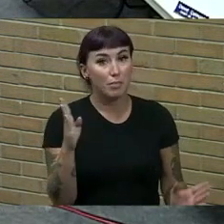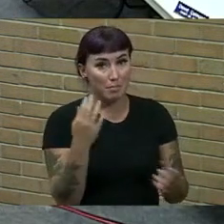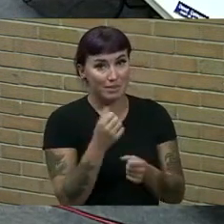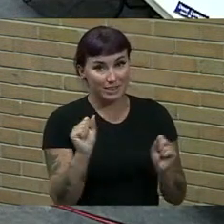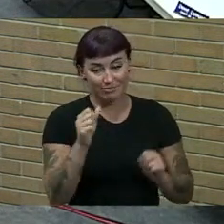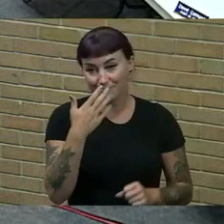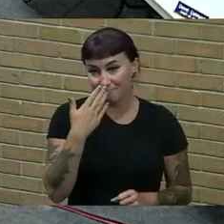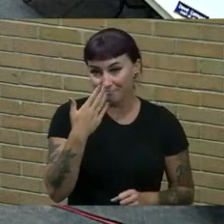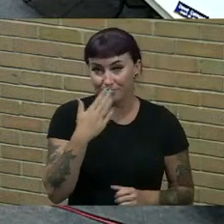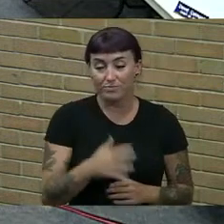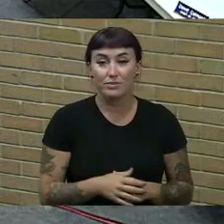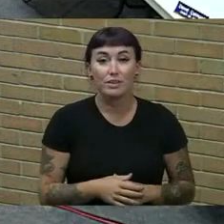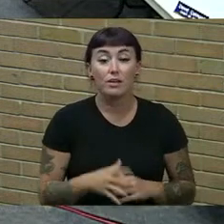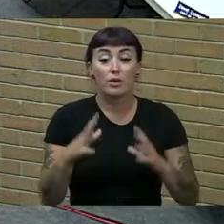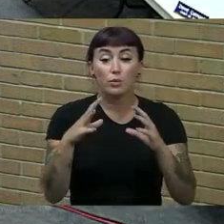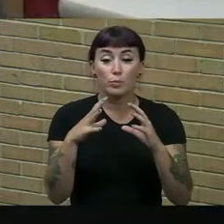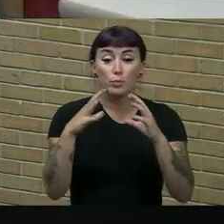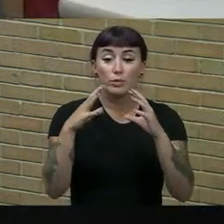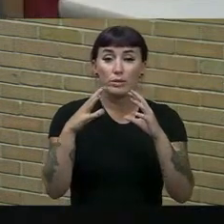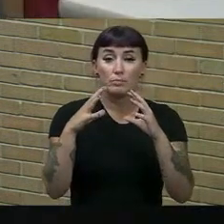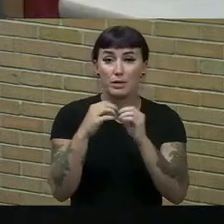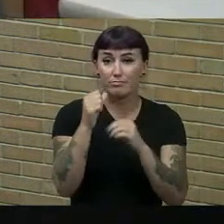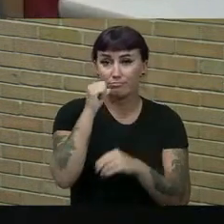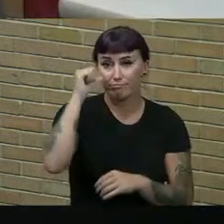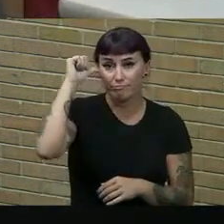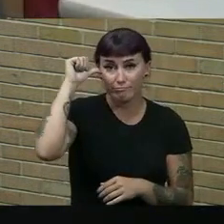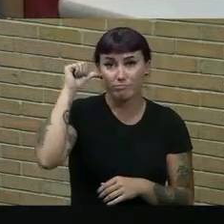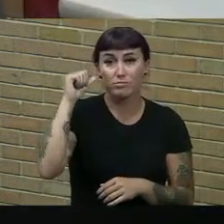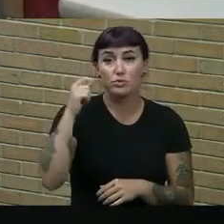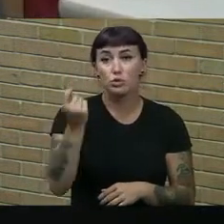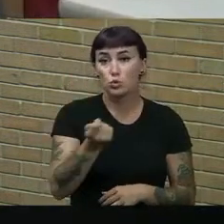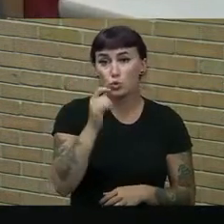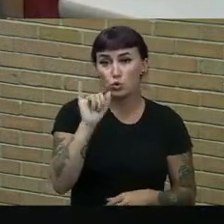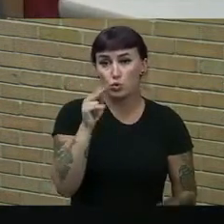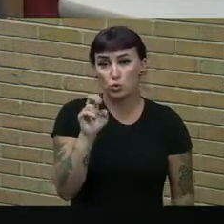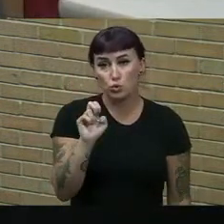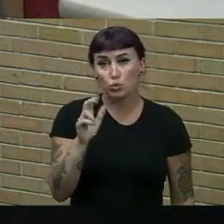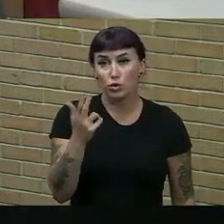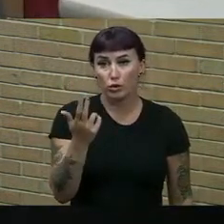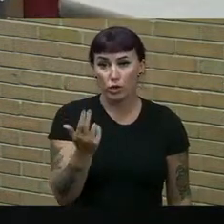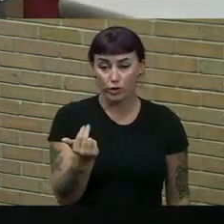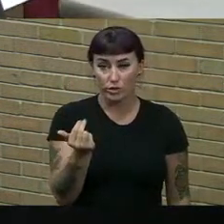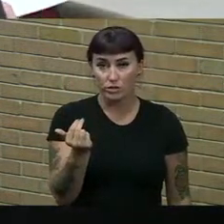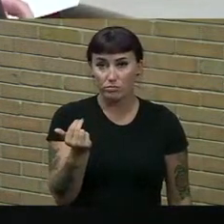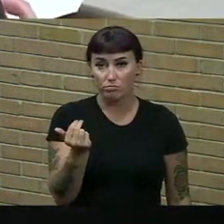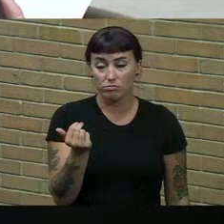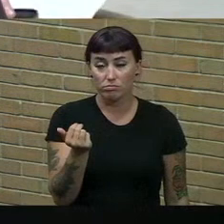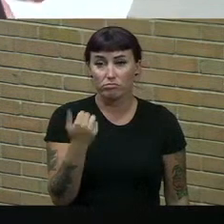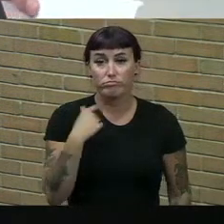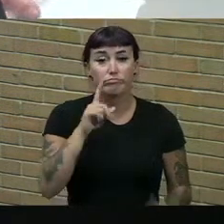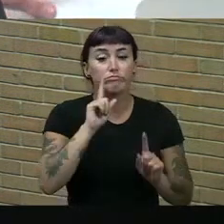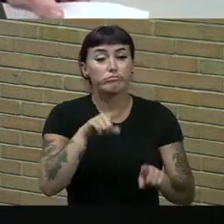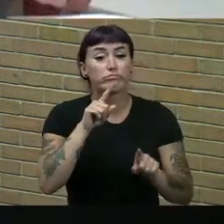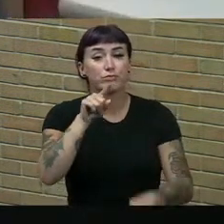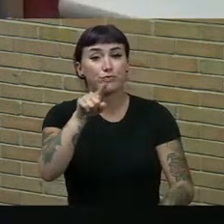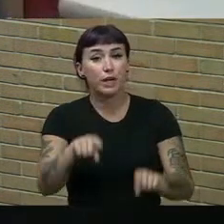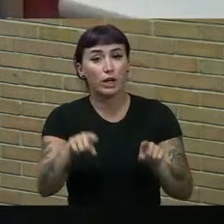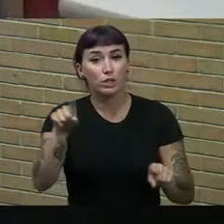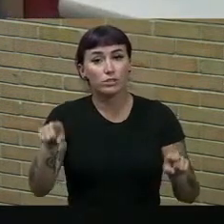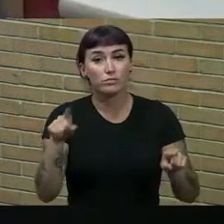Our Public Safety Committee met yesterday, Tuesday, June 13. We had reports from the